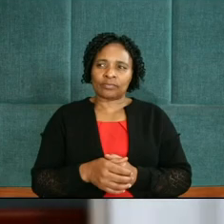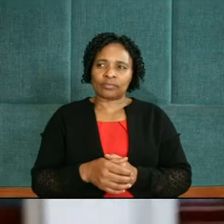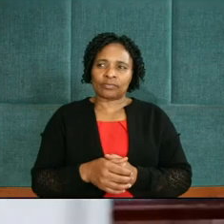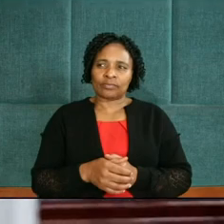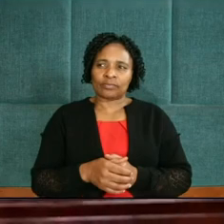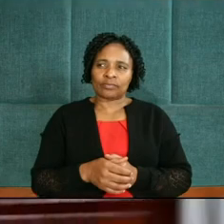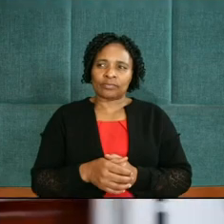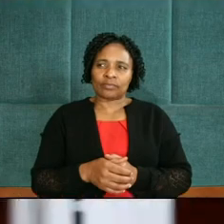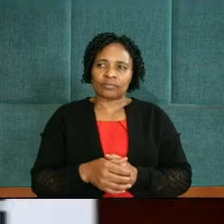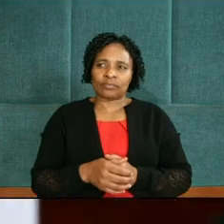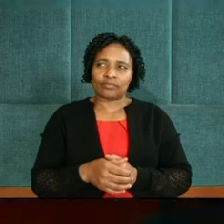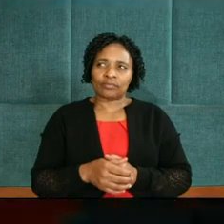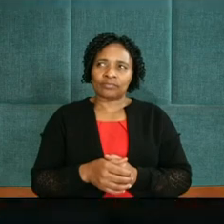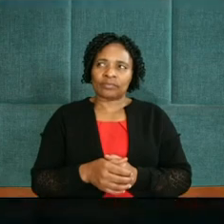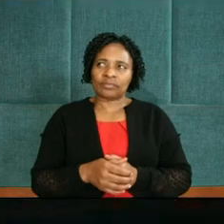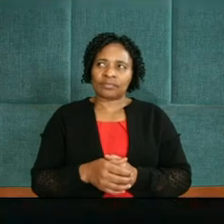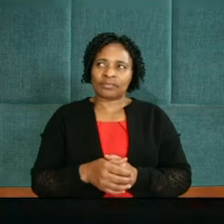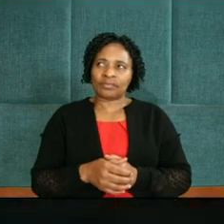Now I close.